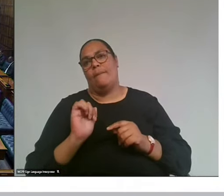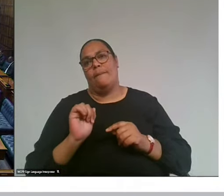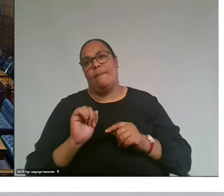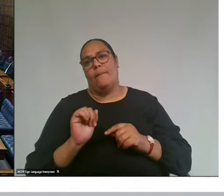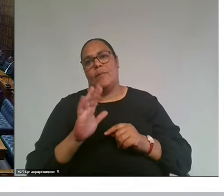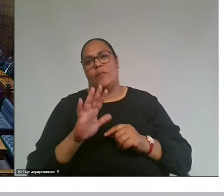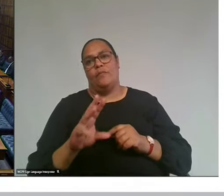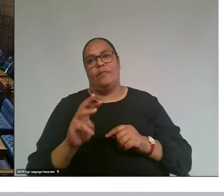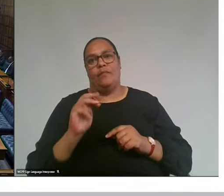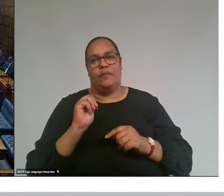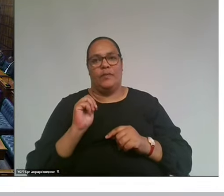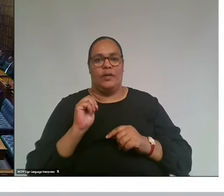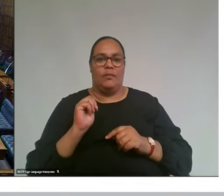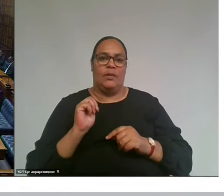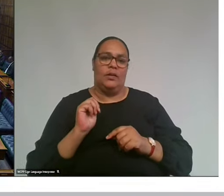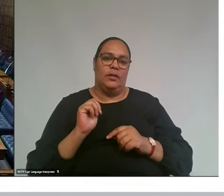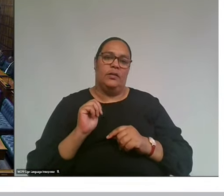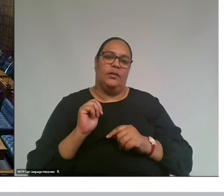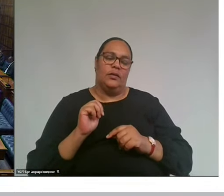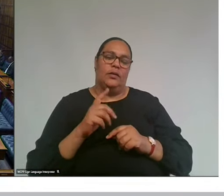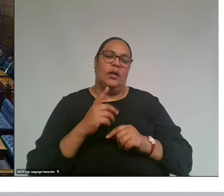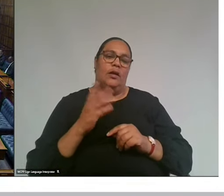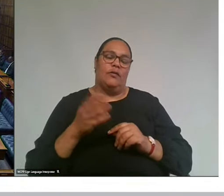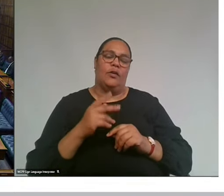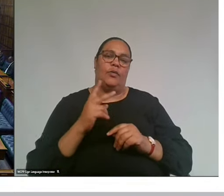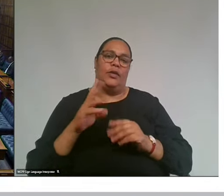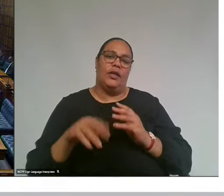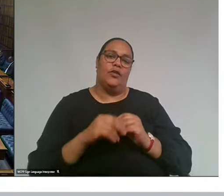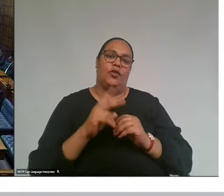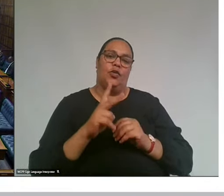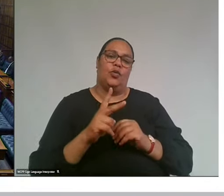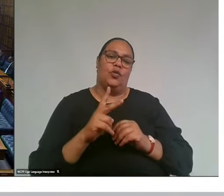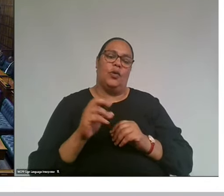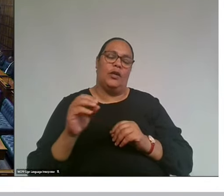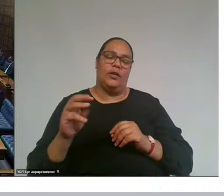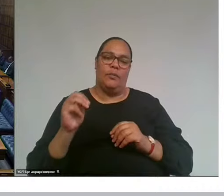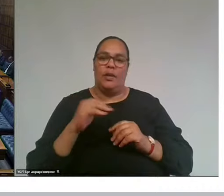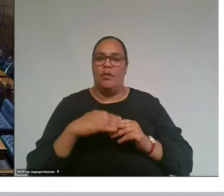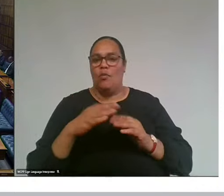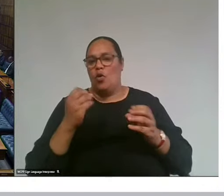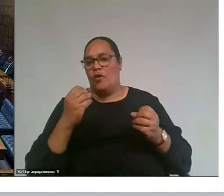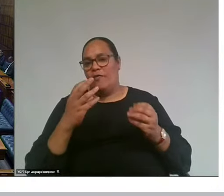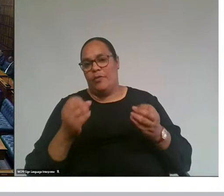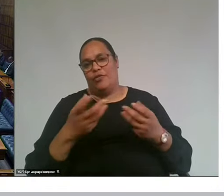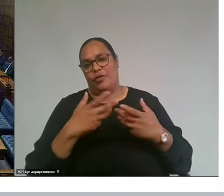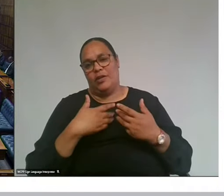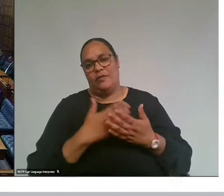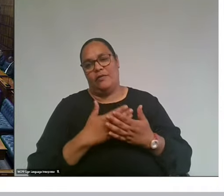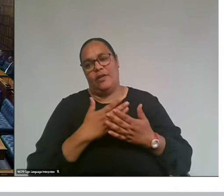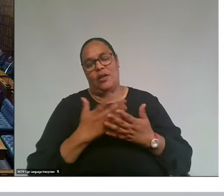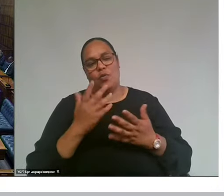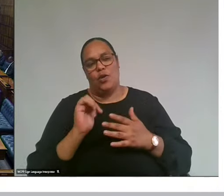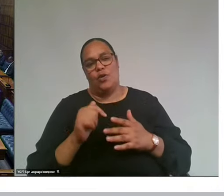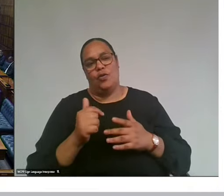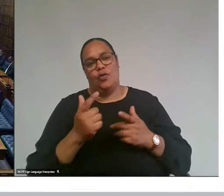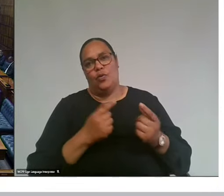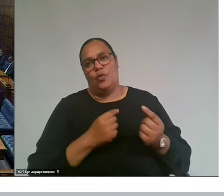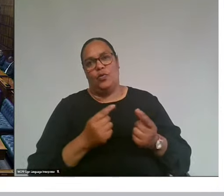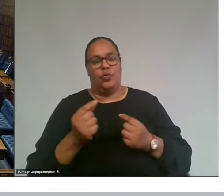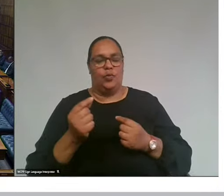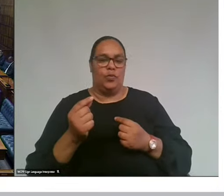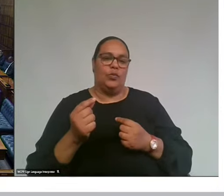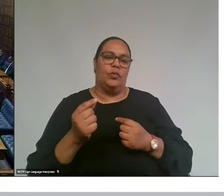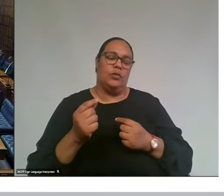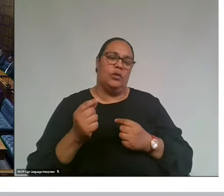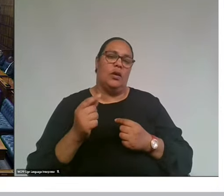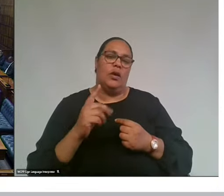million to leverage extra 200 million if they can just give more information where did they leverage that money from